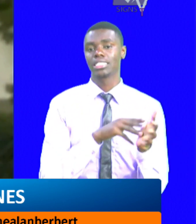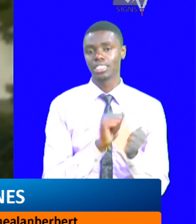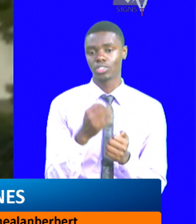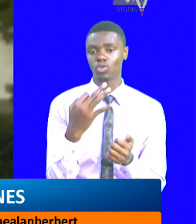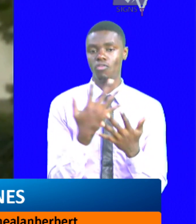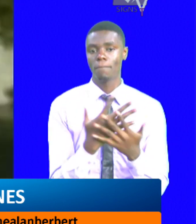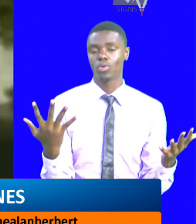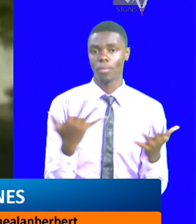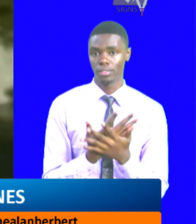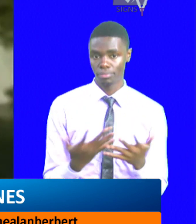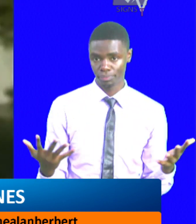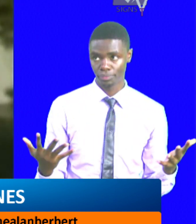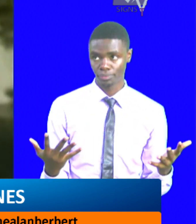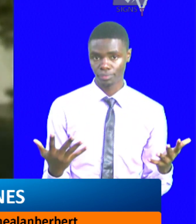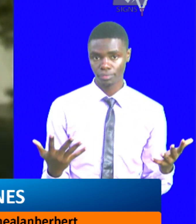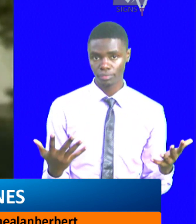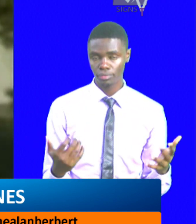property and